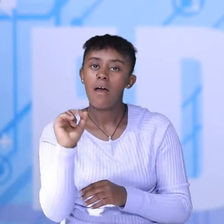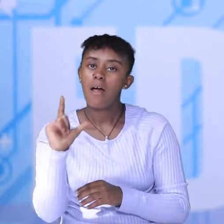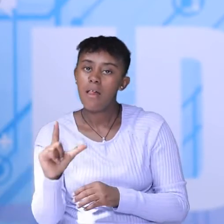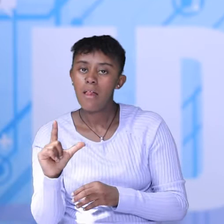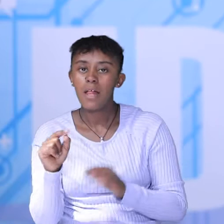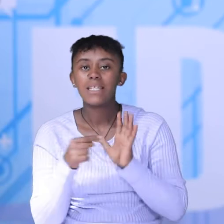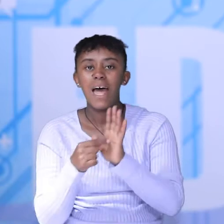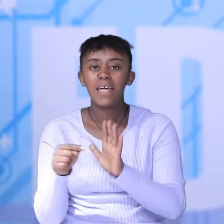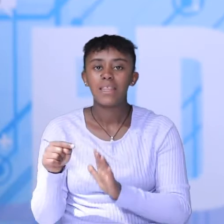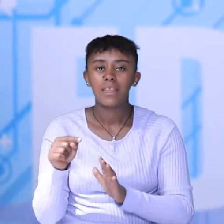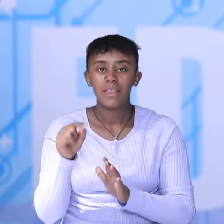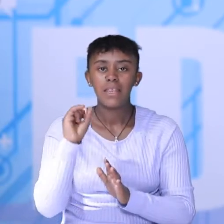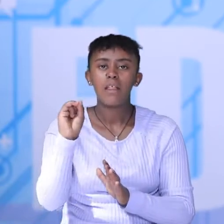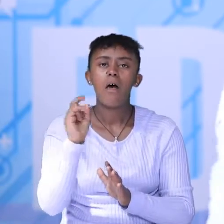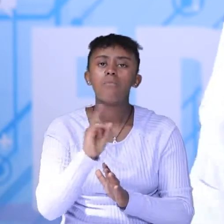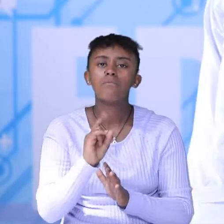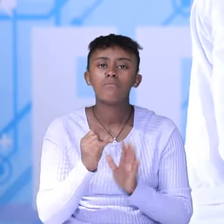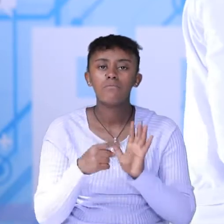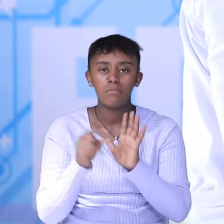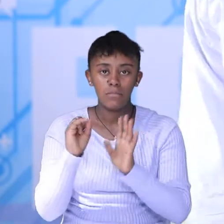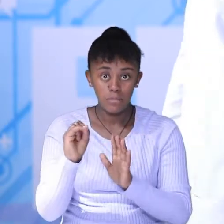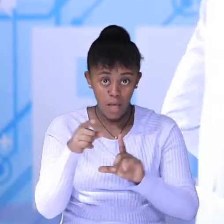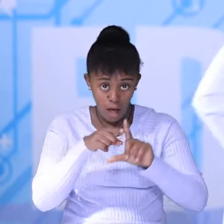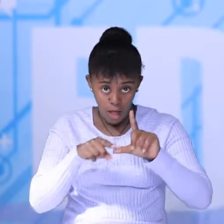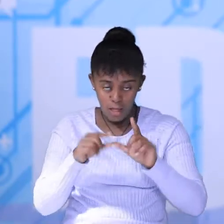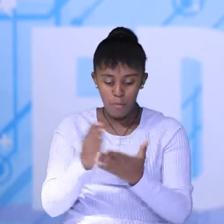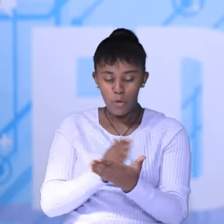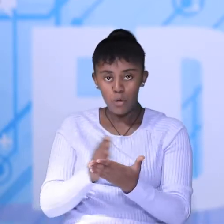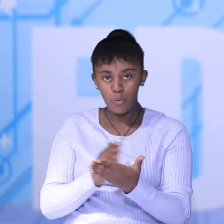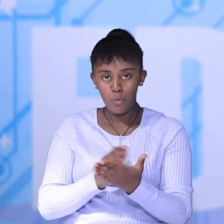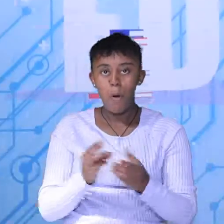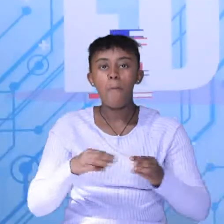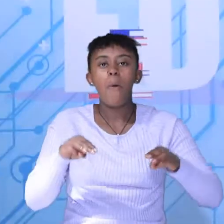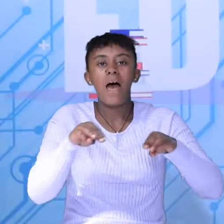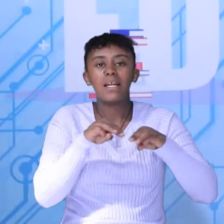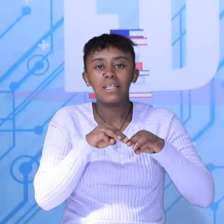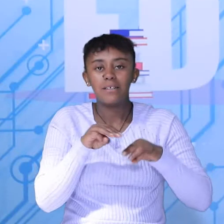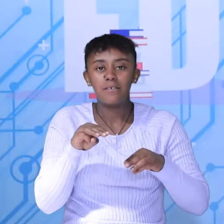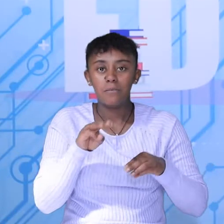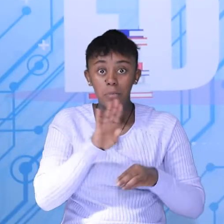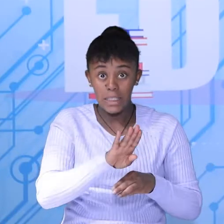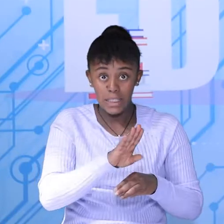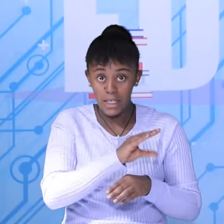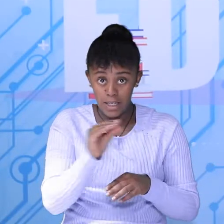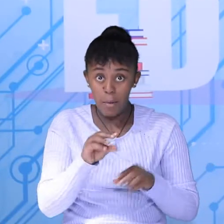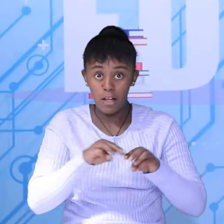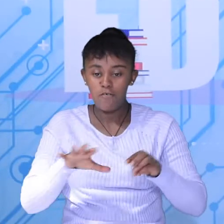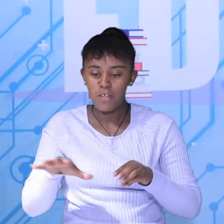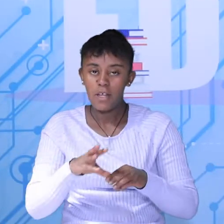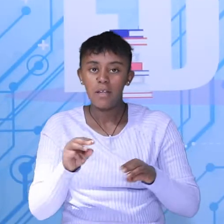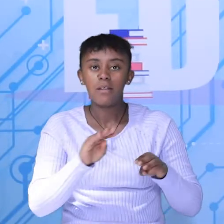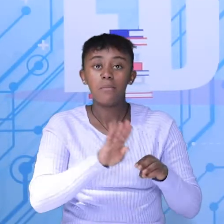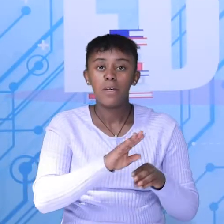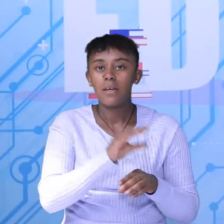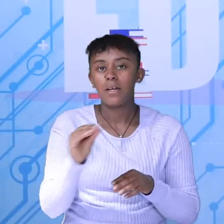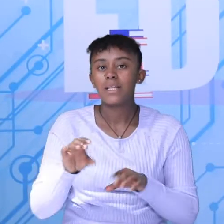BIL sine theta. What is theta? Theta is the angle between the magnetic field B is acting upward as